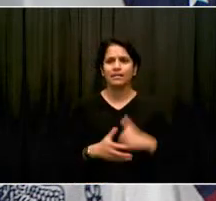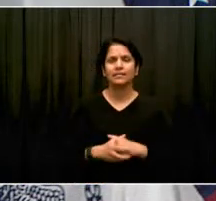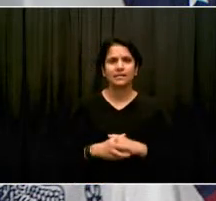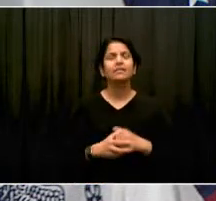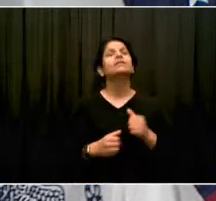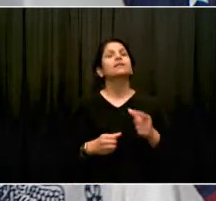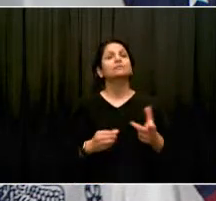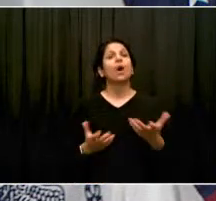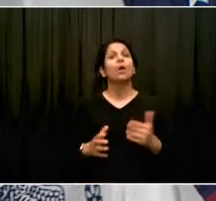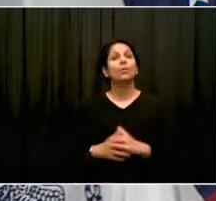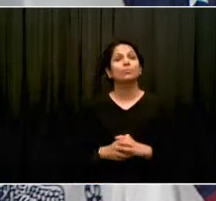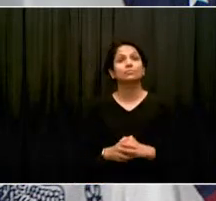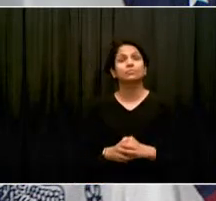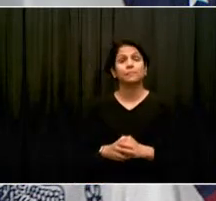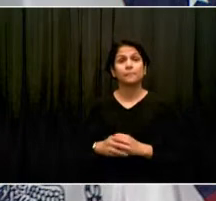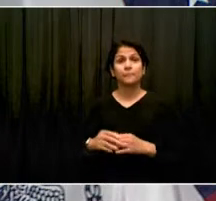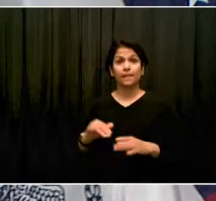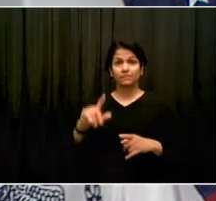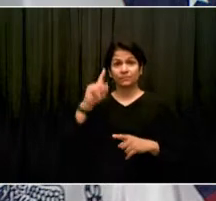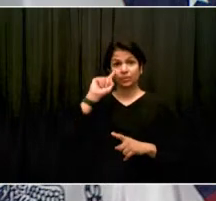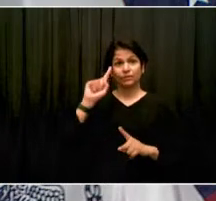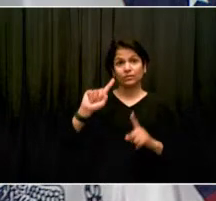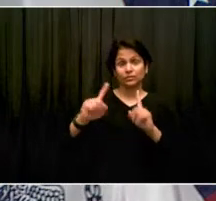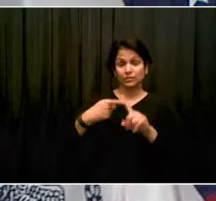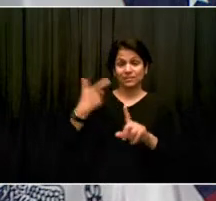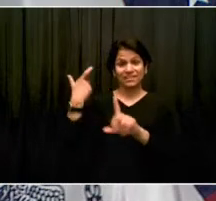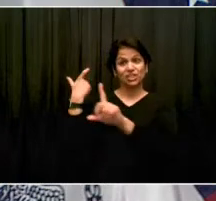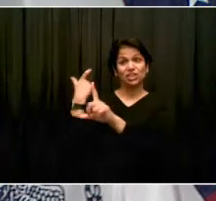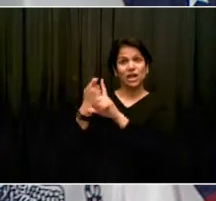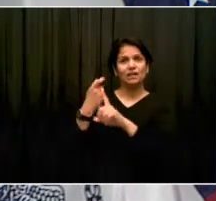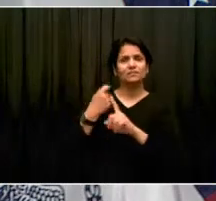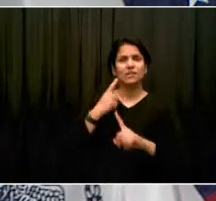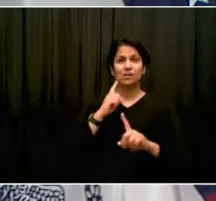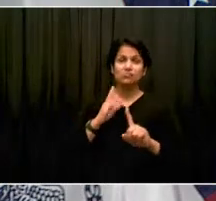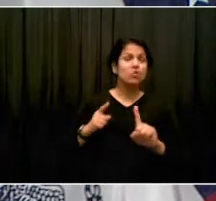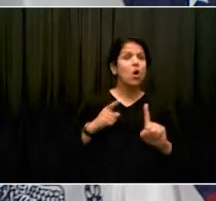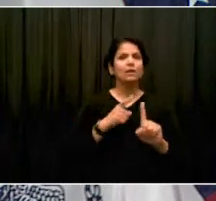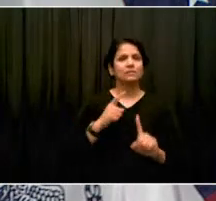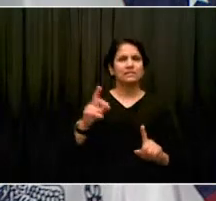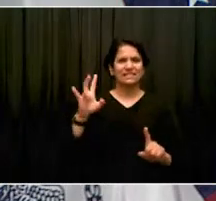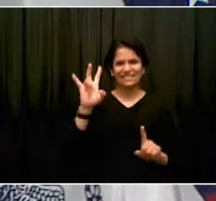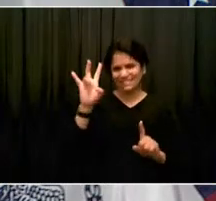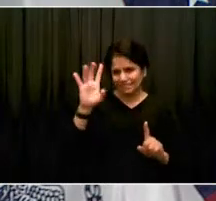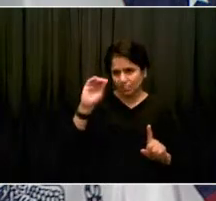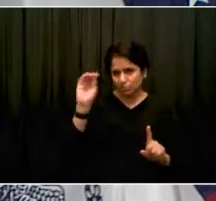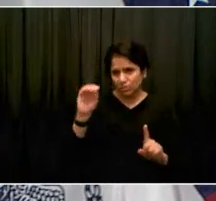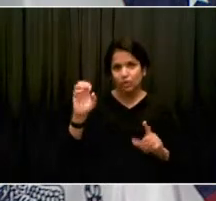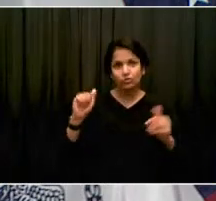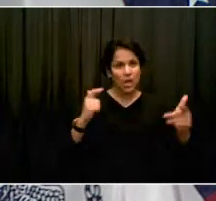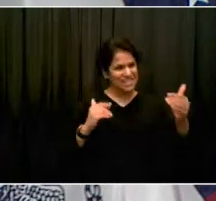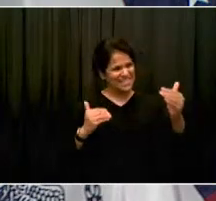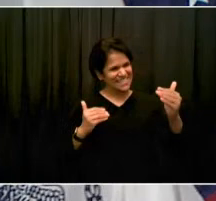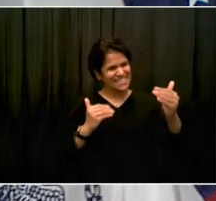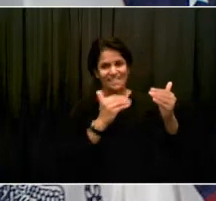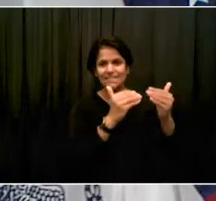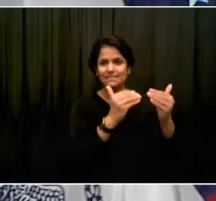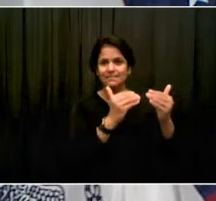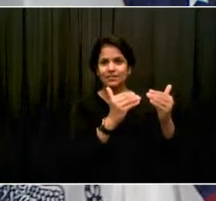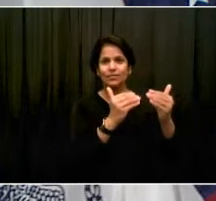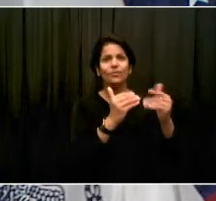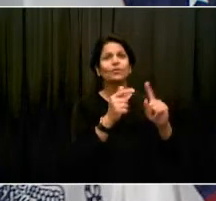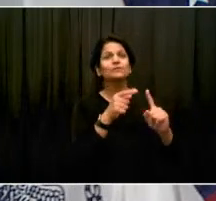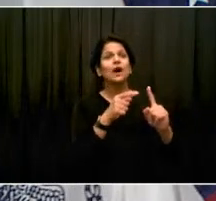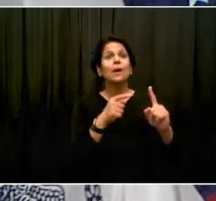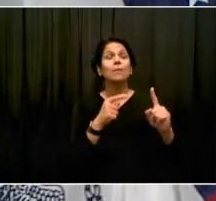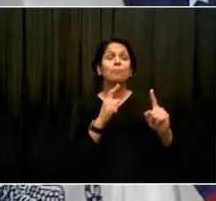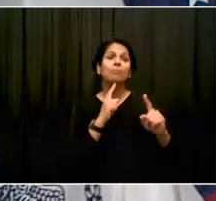goal in terms of New Yorkers who have had at least one dose. And because almost everyone who gets the first dose is getting a second dose, that means we're going to